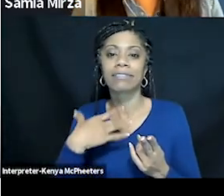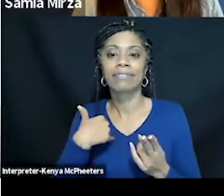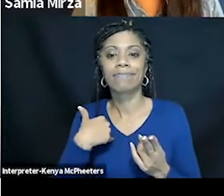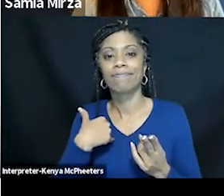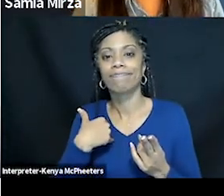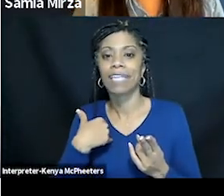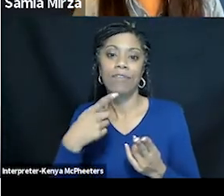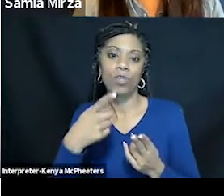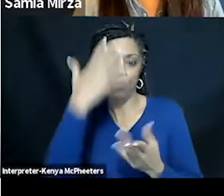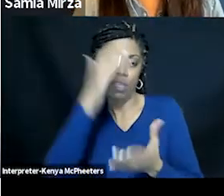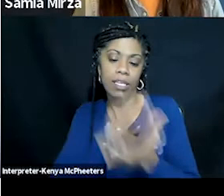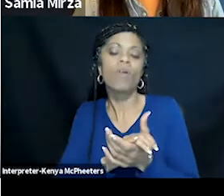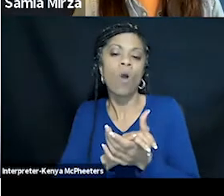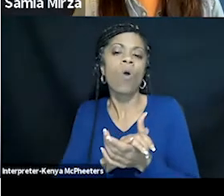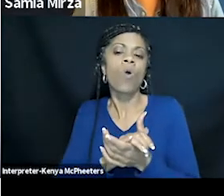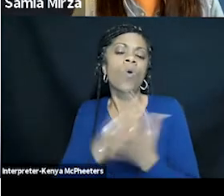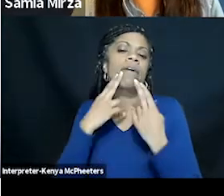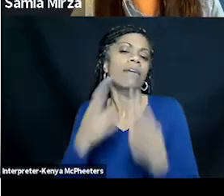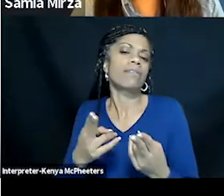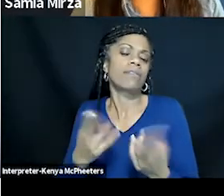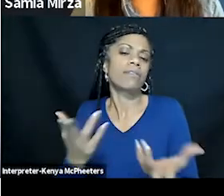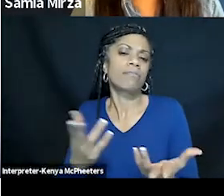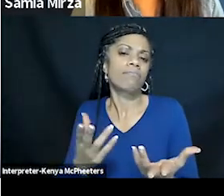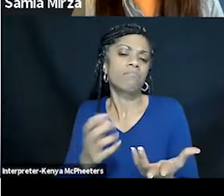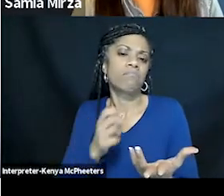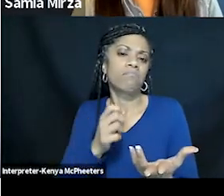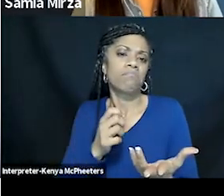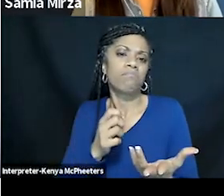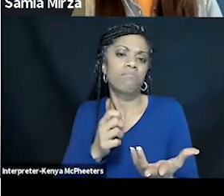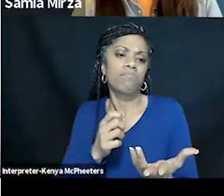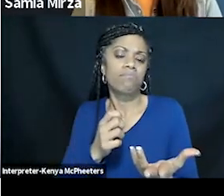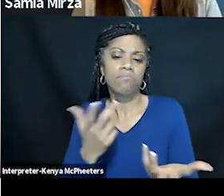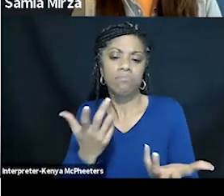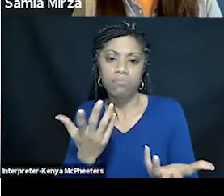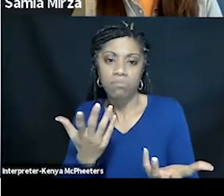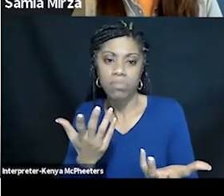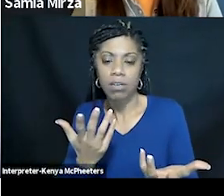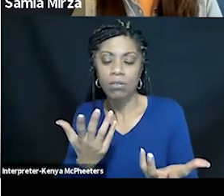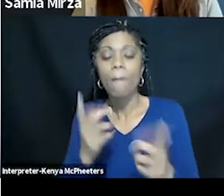the study found is that instead what it's doing is it's